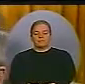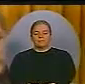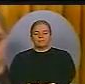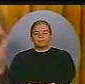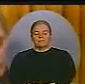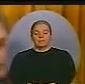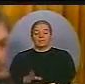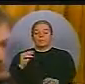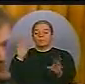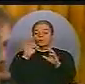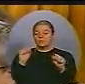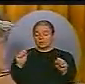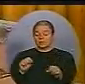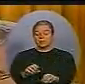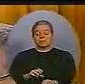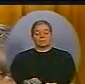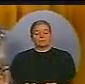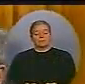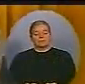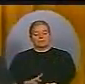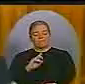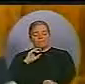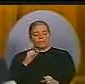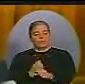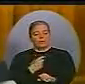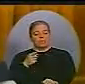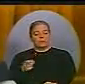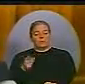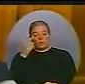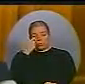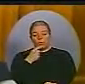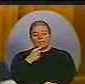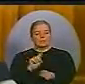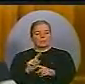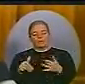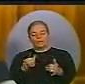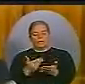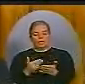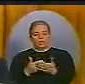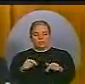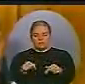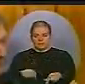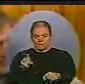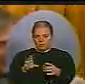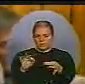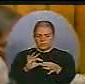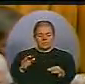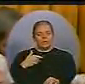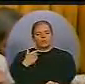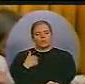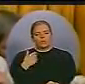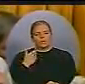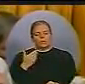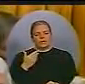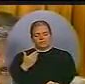Mr. Speaker, it's unfortunate that they believe it's recess when they need to explain why a man who's facing an international warrant